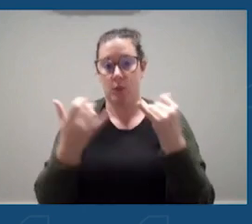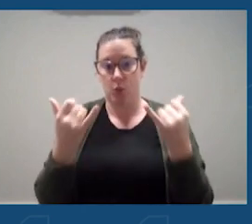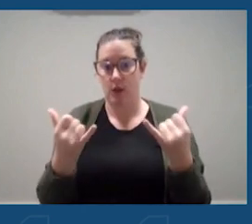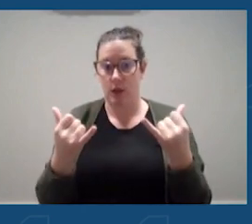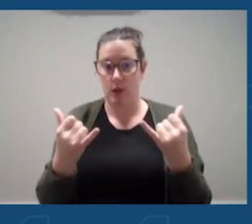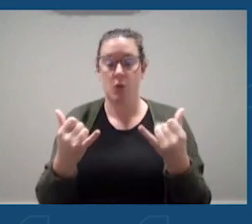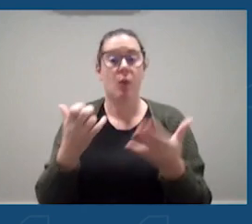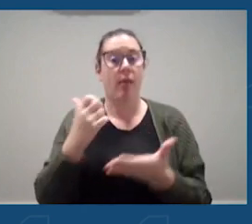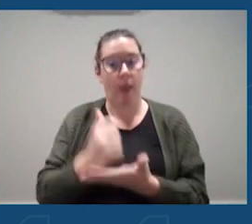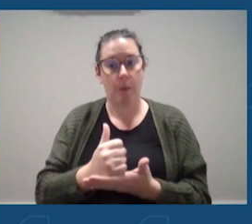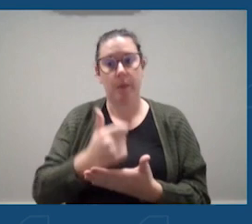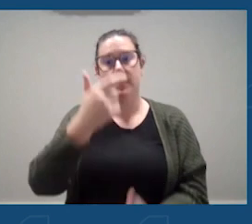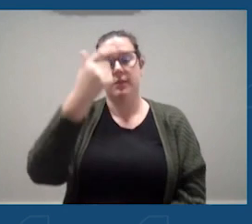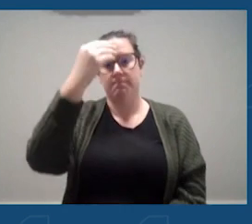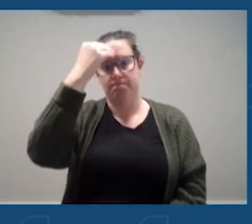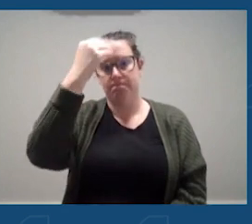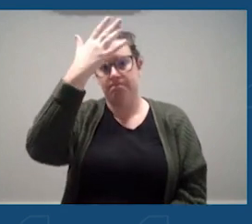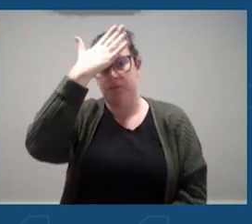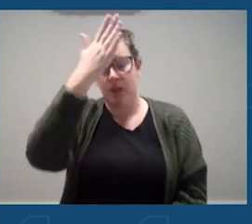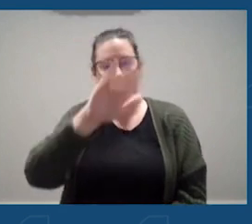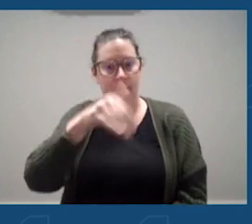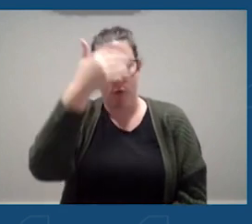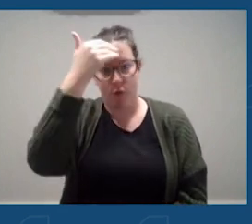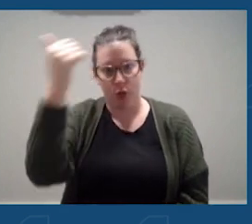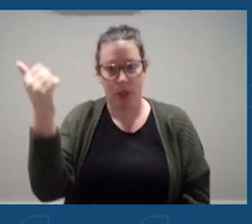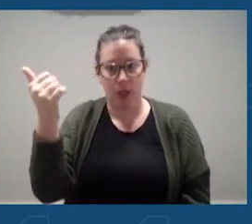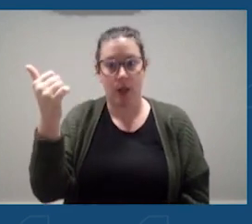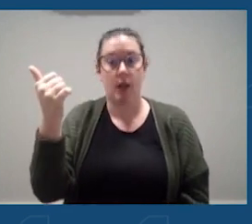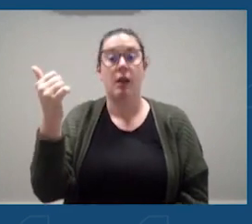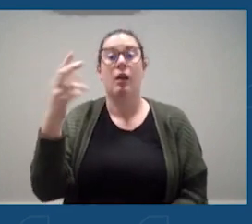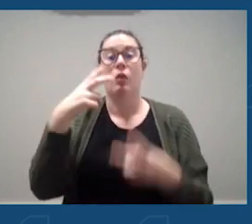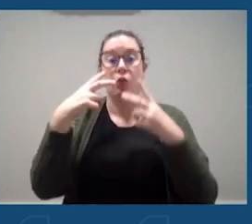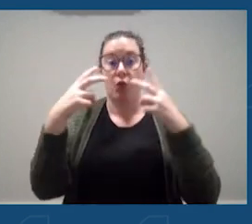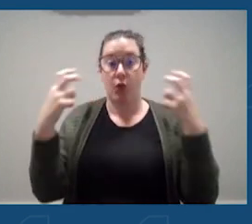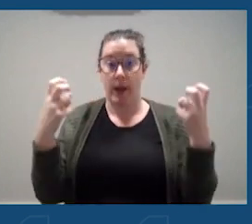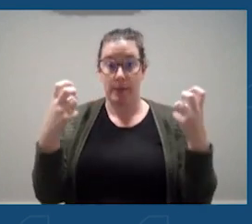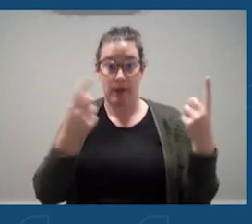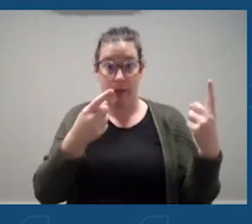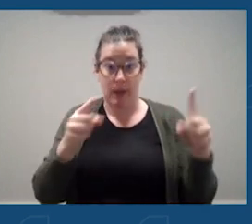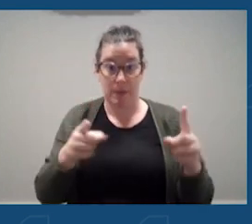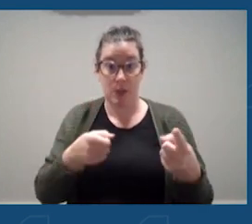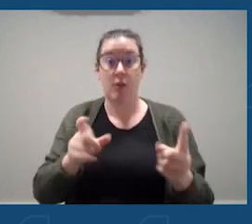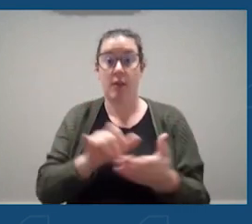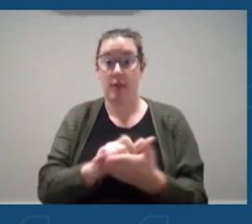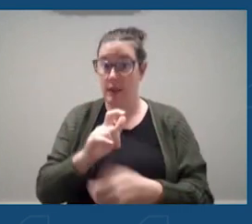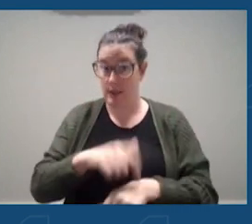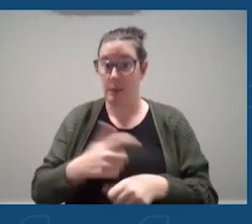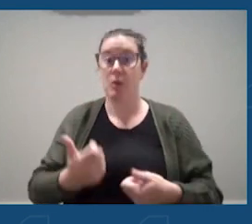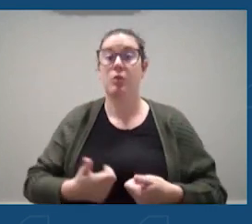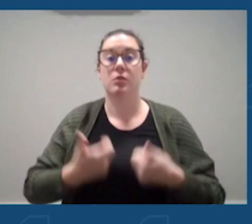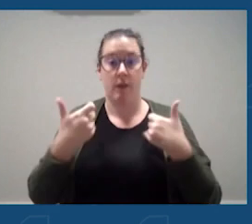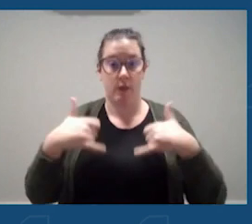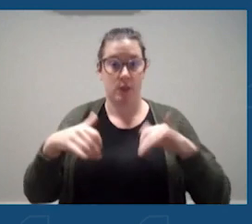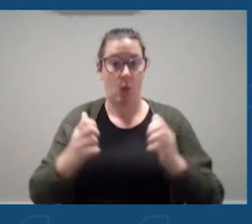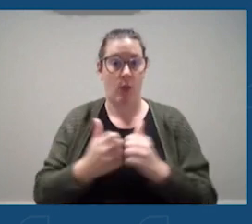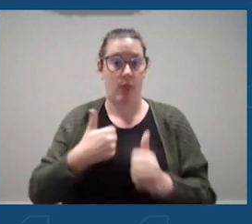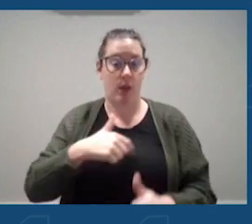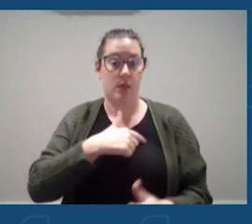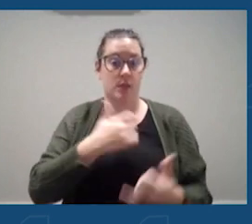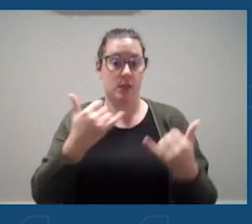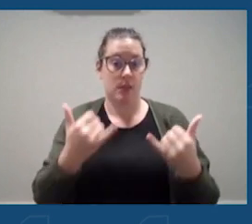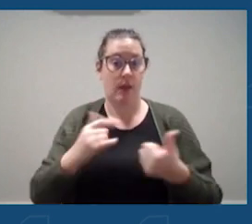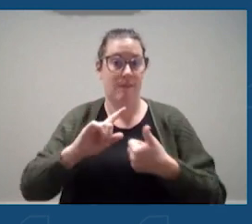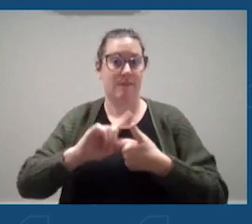forget. One is that the crimes committed during the Holocaust and survivors who are still with us today. One is making sure